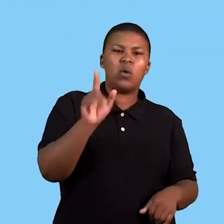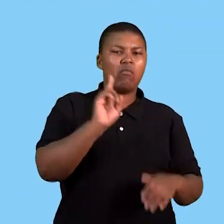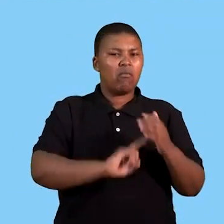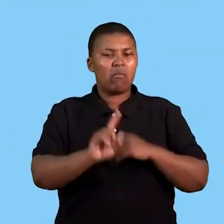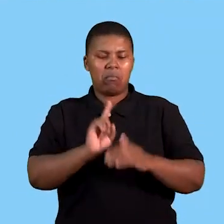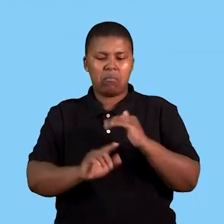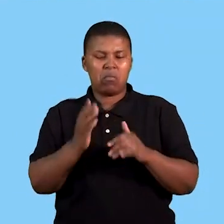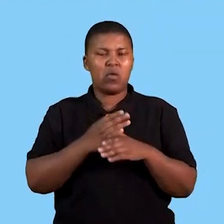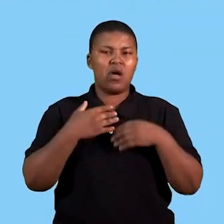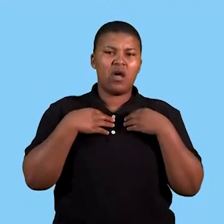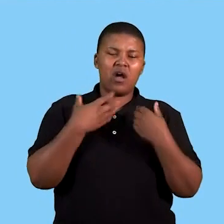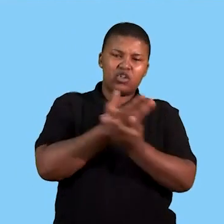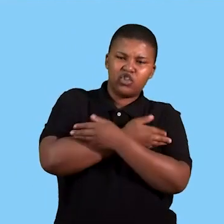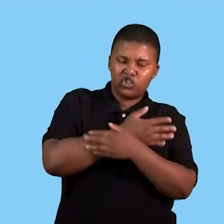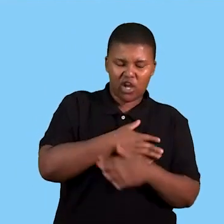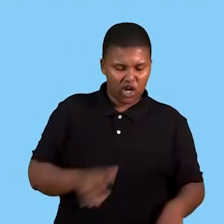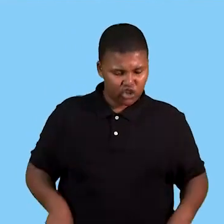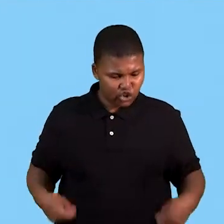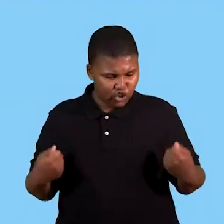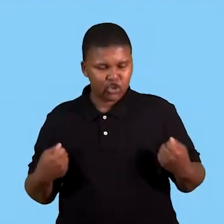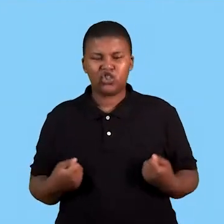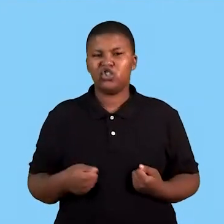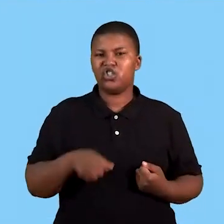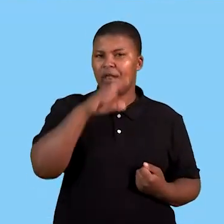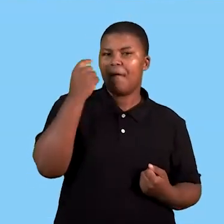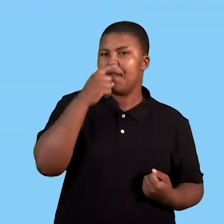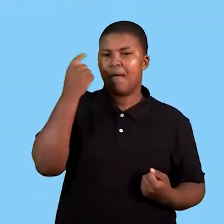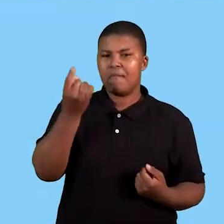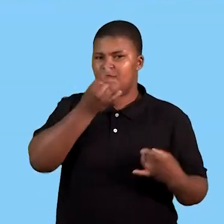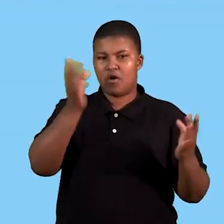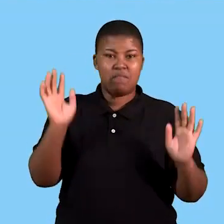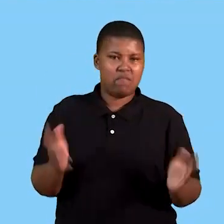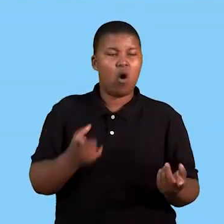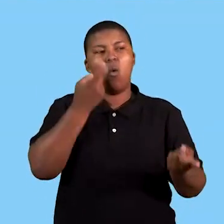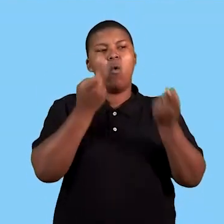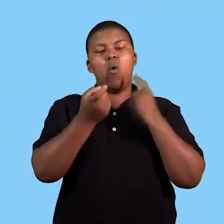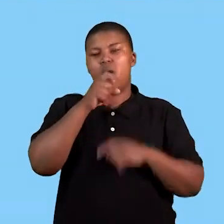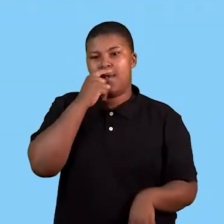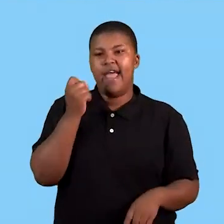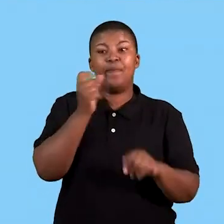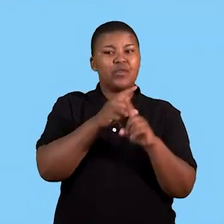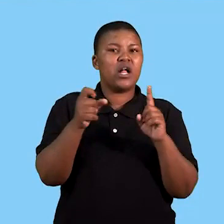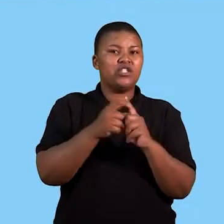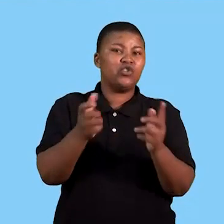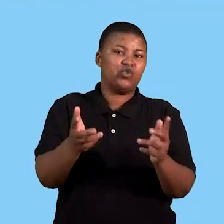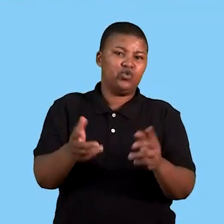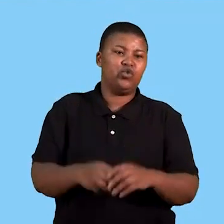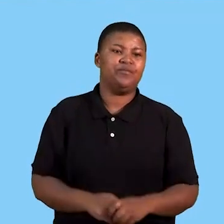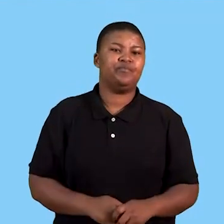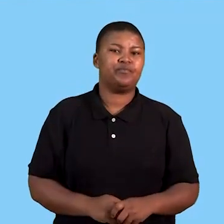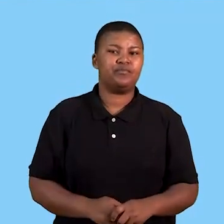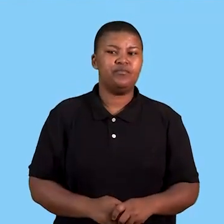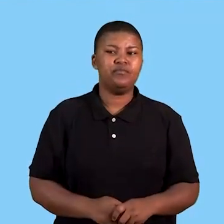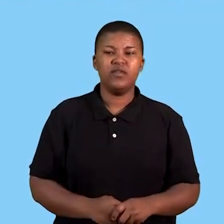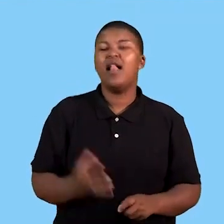comes into work in jeans and a t-shirt and they address each other on first-name basis. So this is our culture. It's kind of like